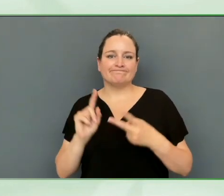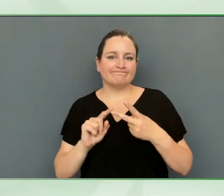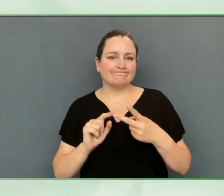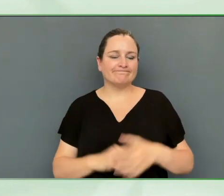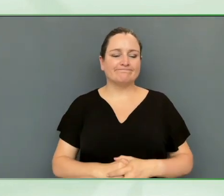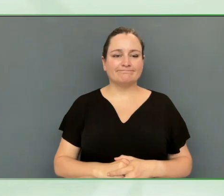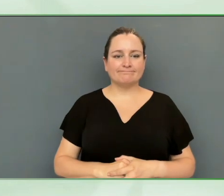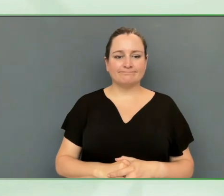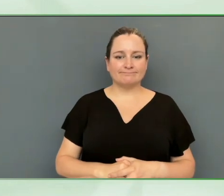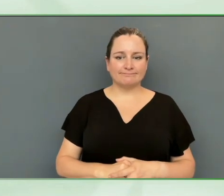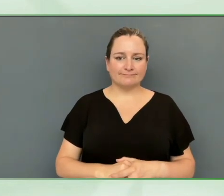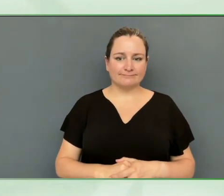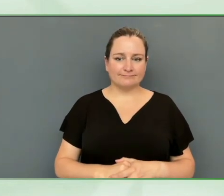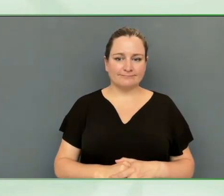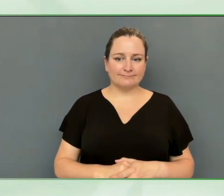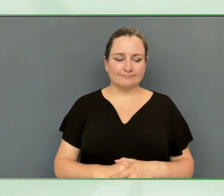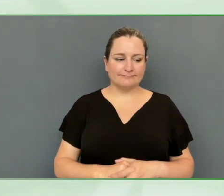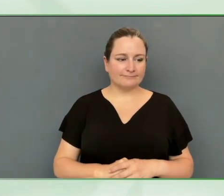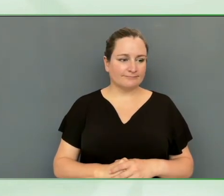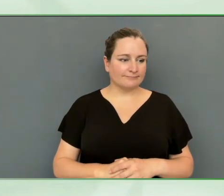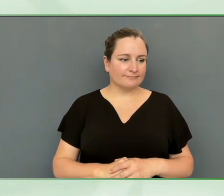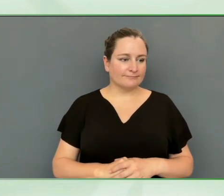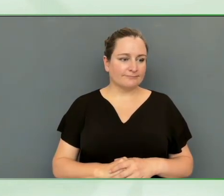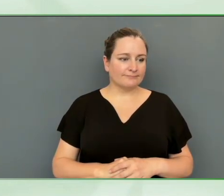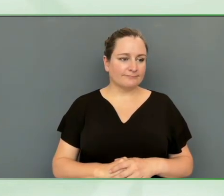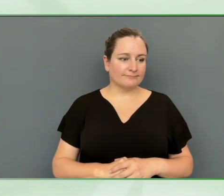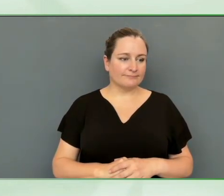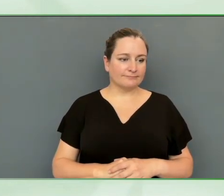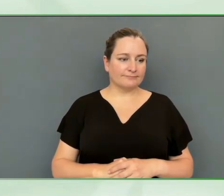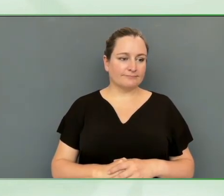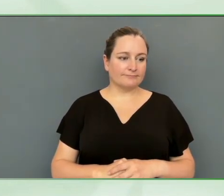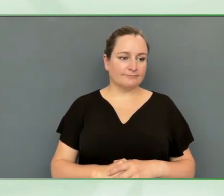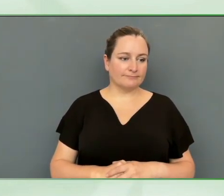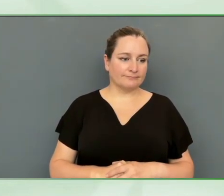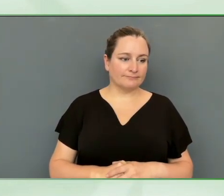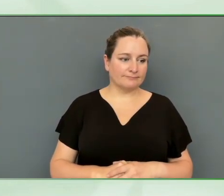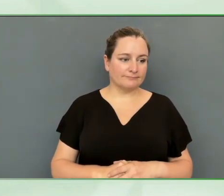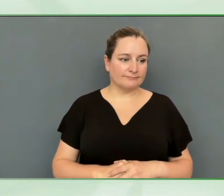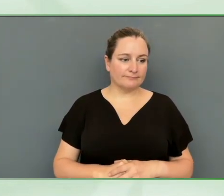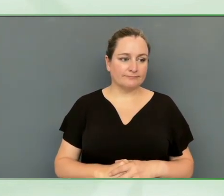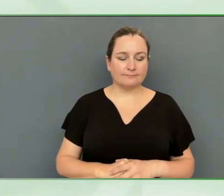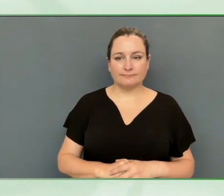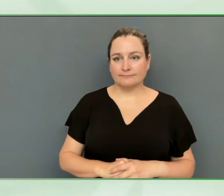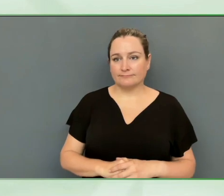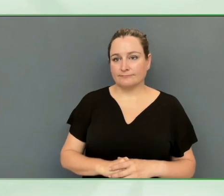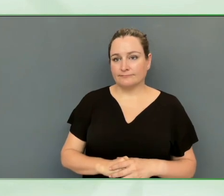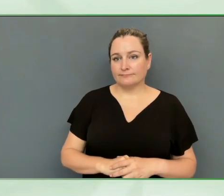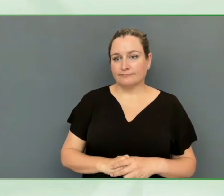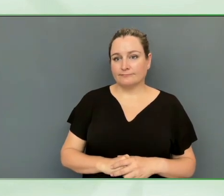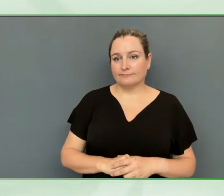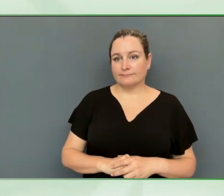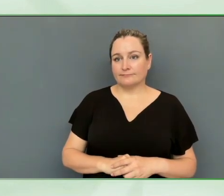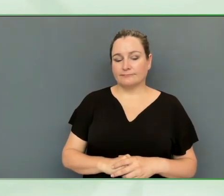And then the last question you have, I think artificial intelligence as a tool might be a real game